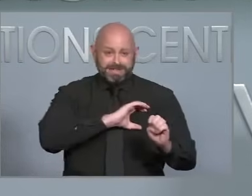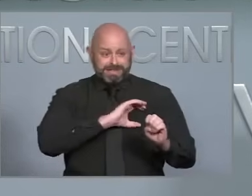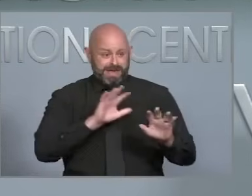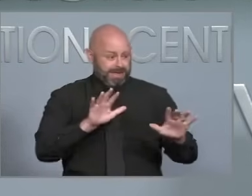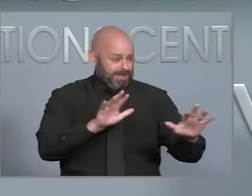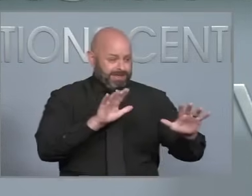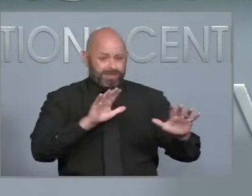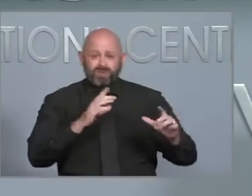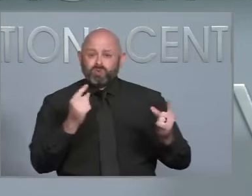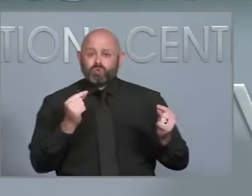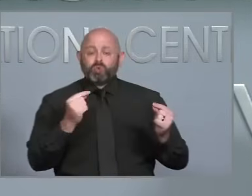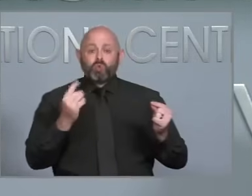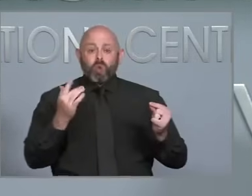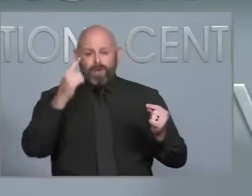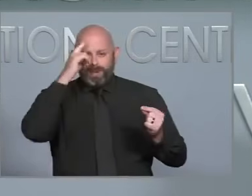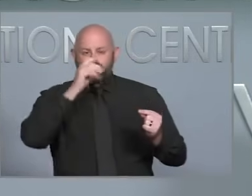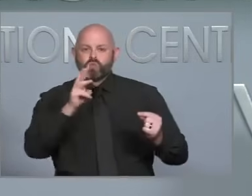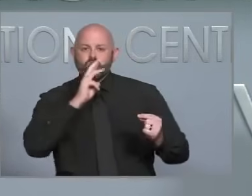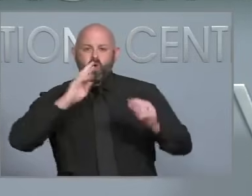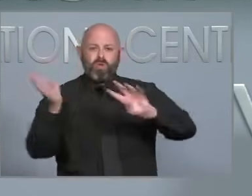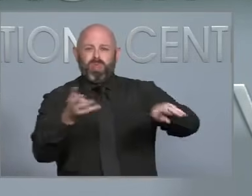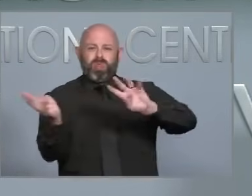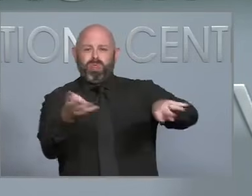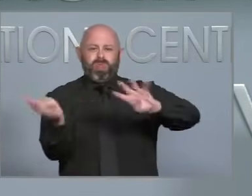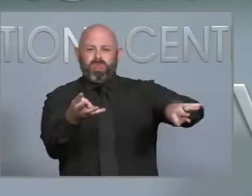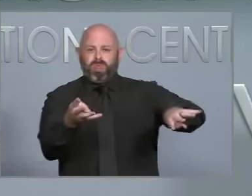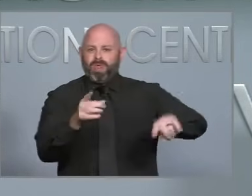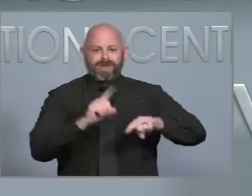into places because of the danger